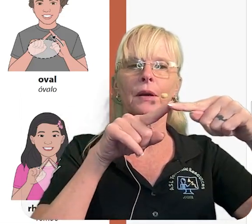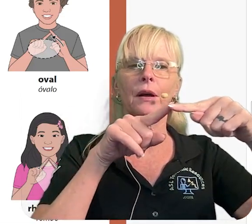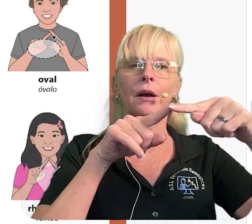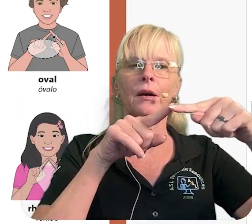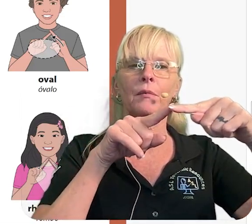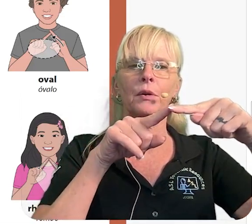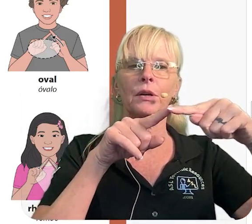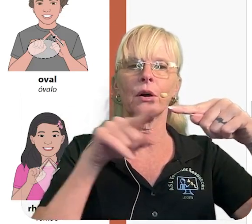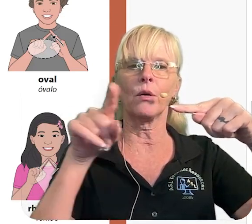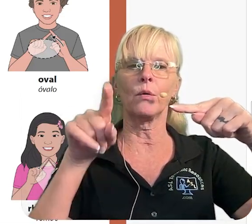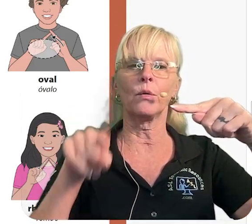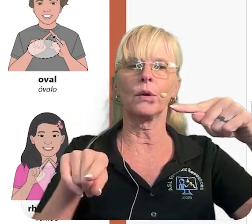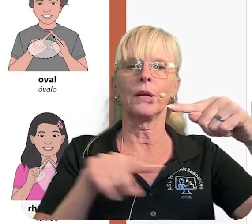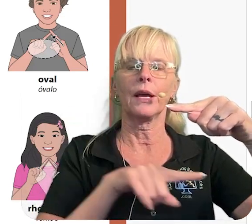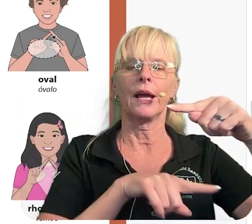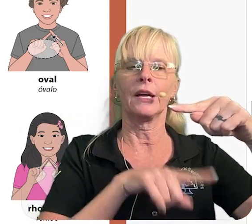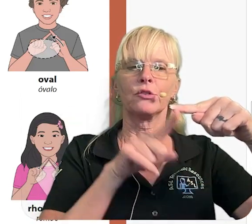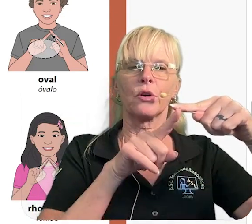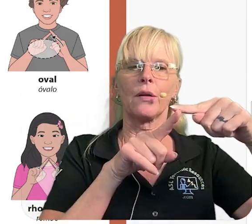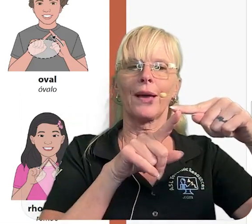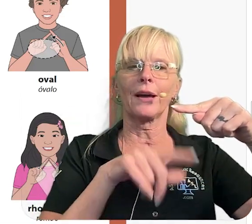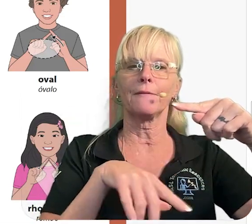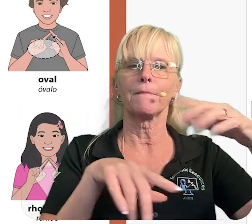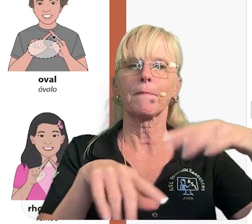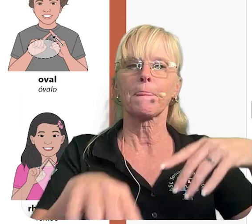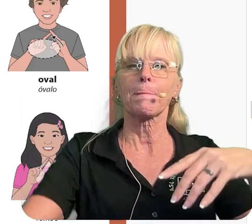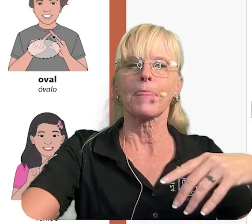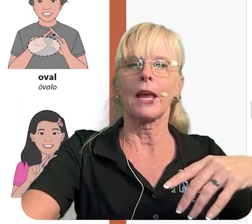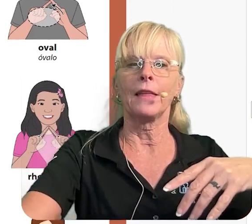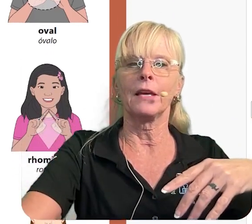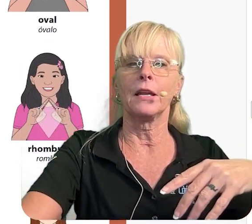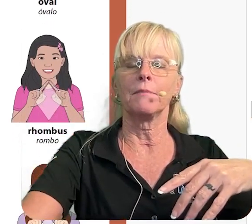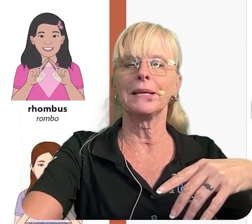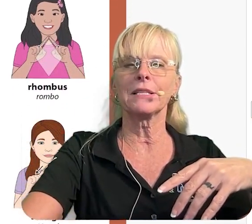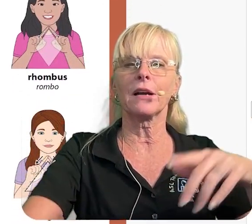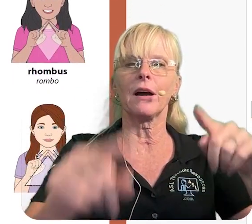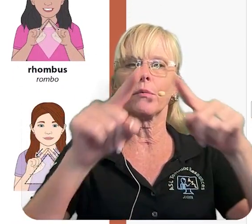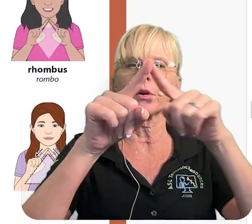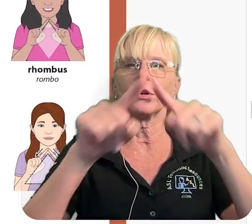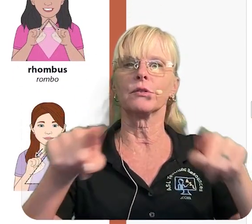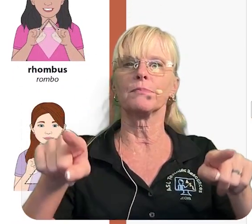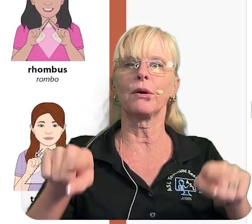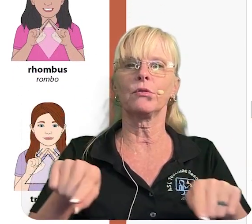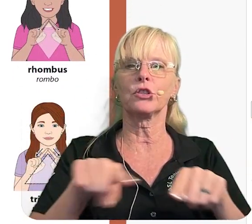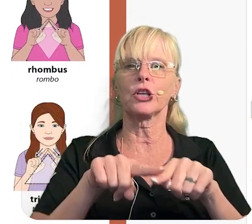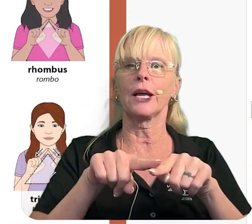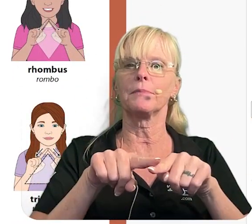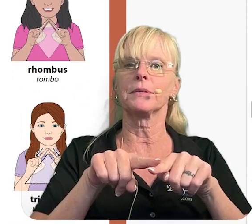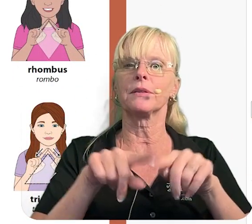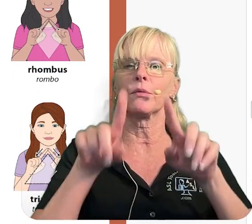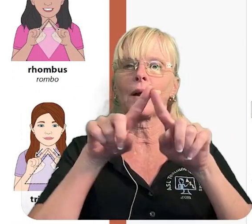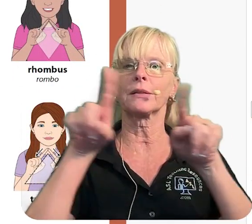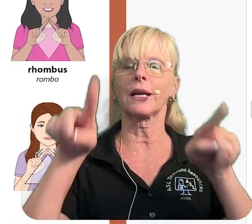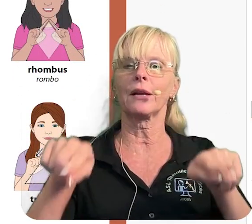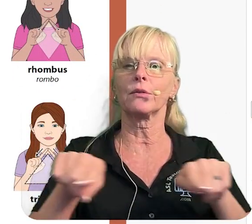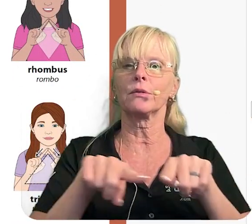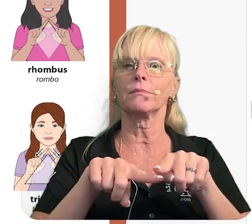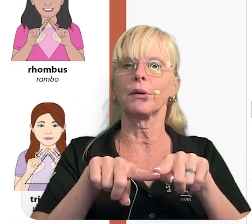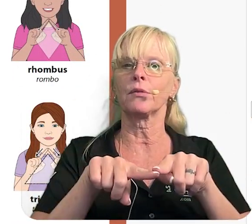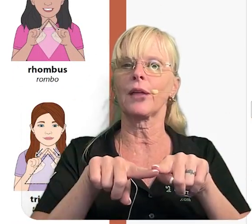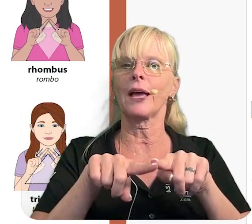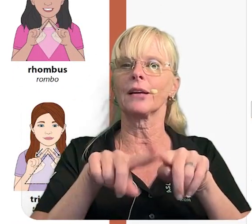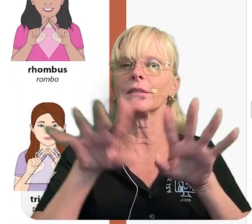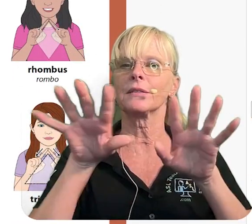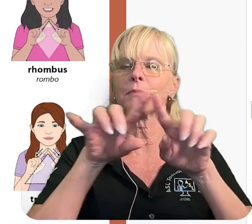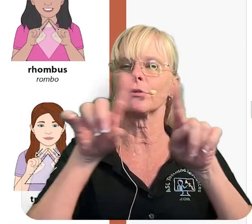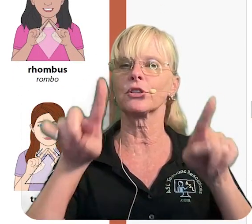parallelogram, we're going to hold and draw that. And then pentagon, we're going to use both shapes. Rectangle,